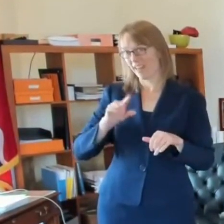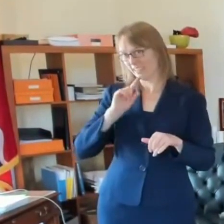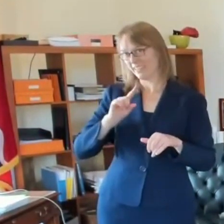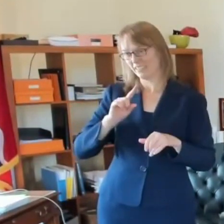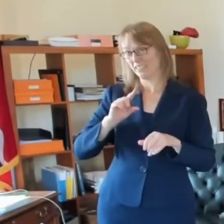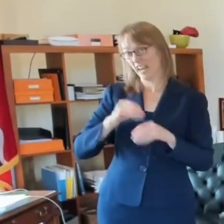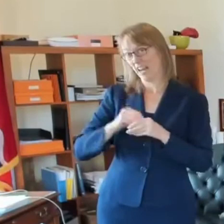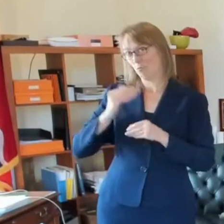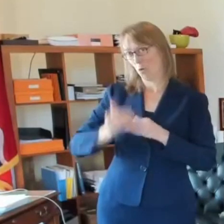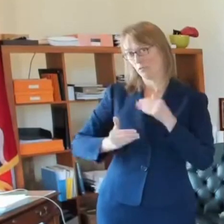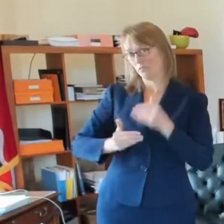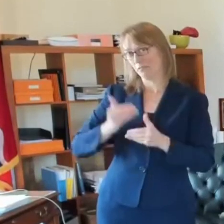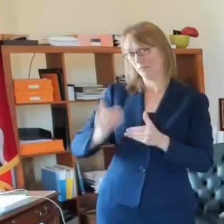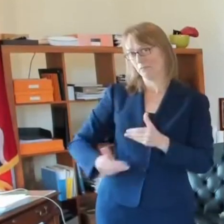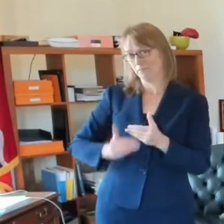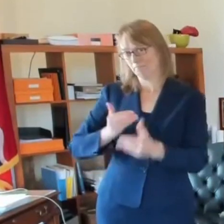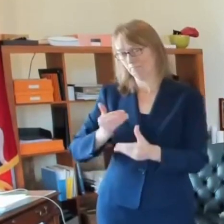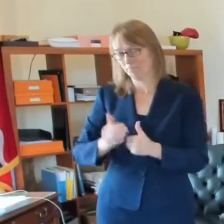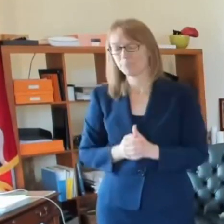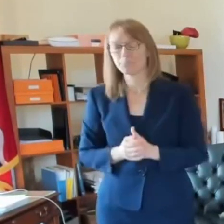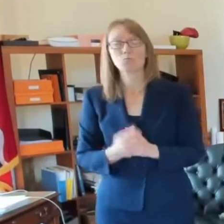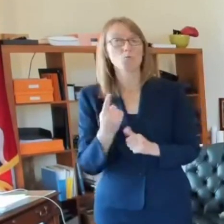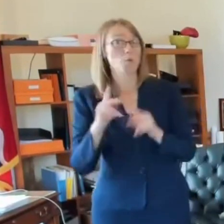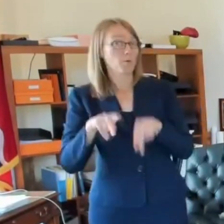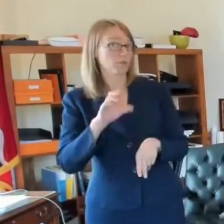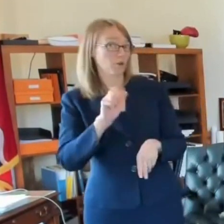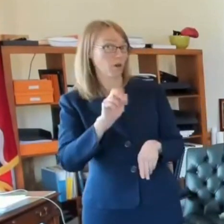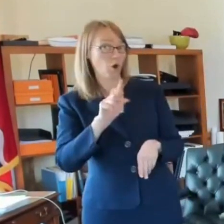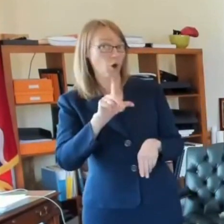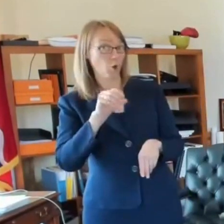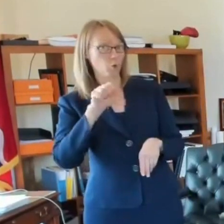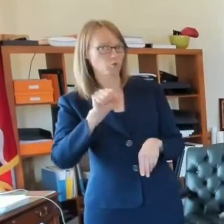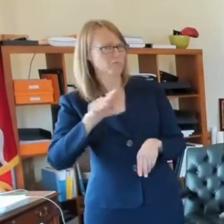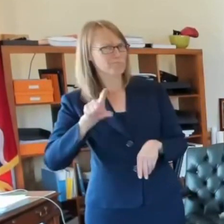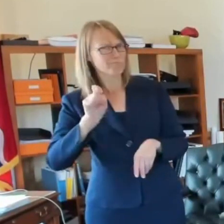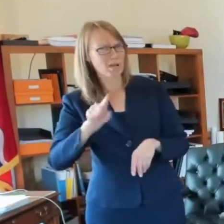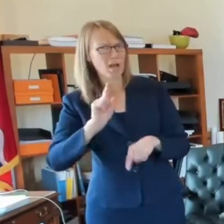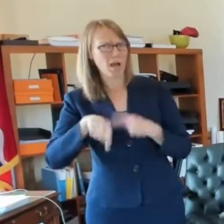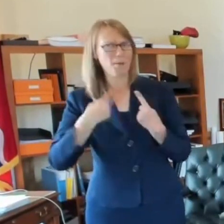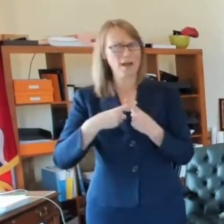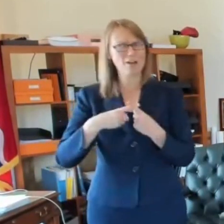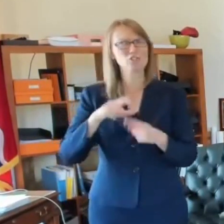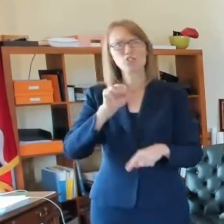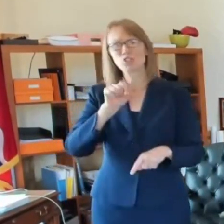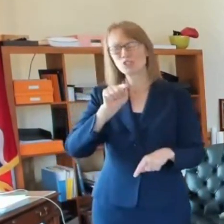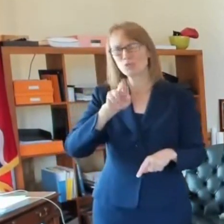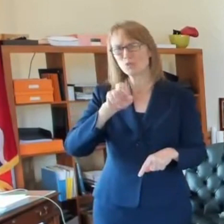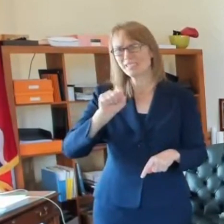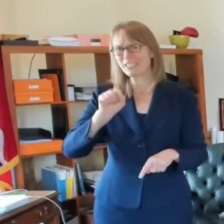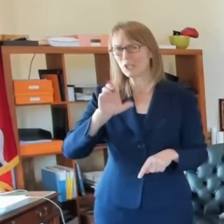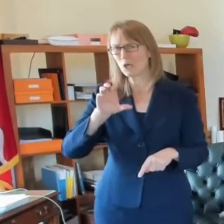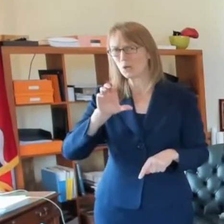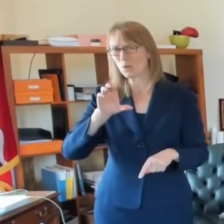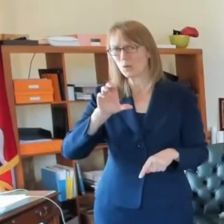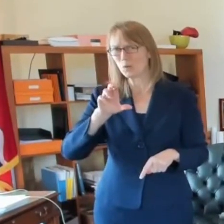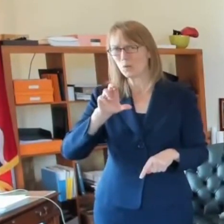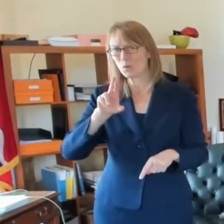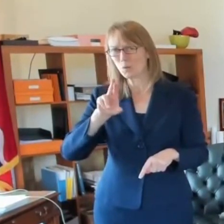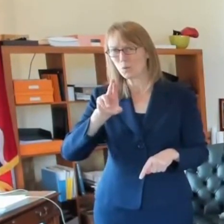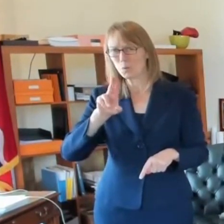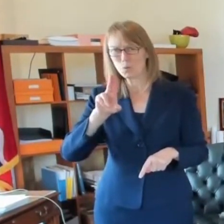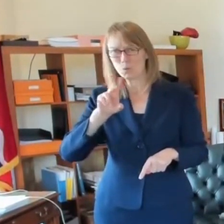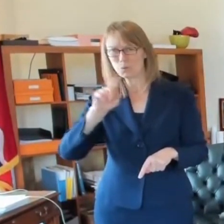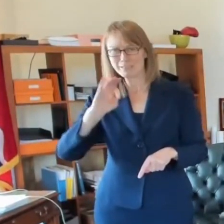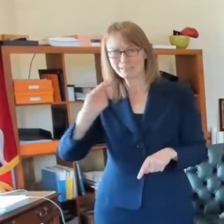We have a question from Carlos about the street cruising and racing downtown and wants to know, past some of the restrictions we put in place this